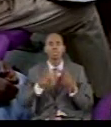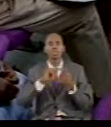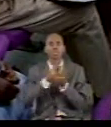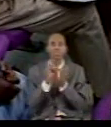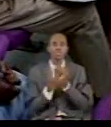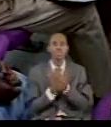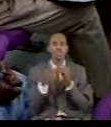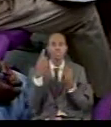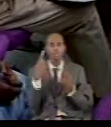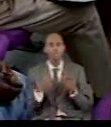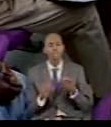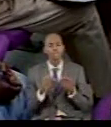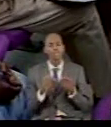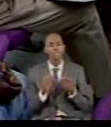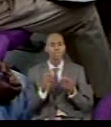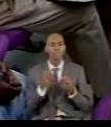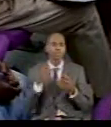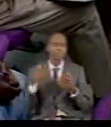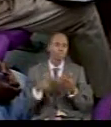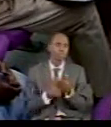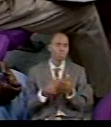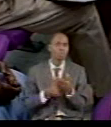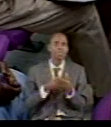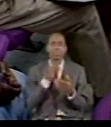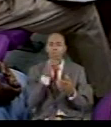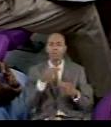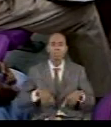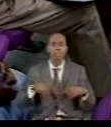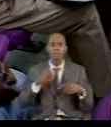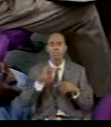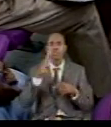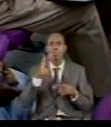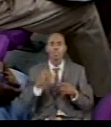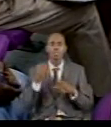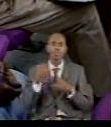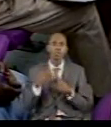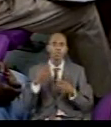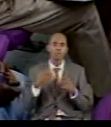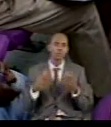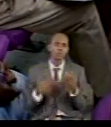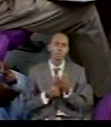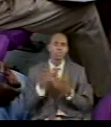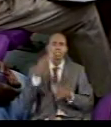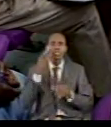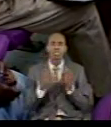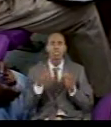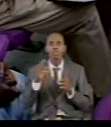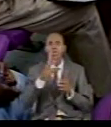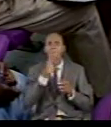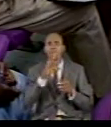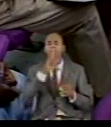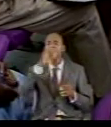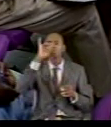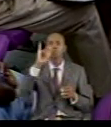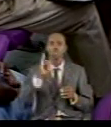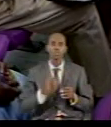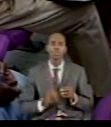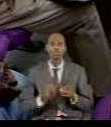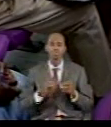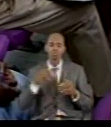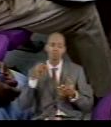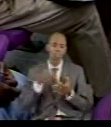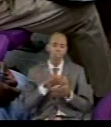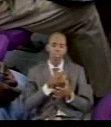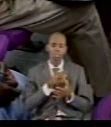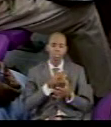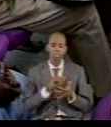not living by the word of the gospel, if you're earnestly contending, you'll not be smiling and